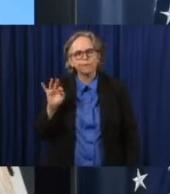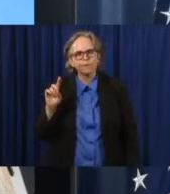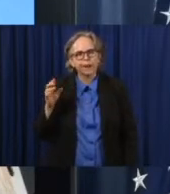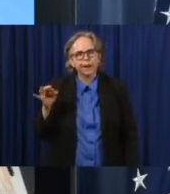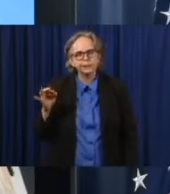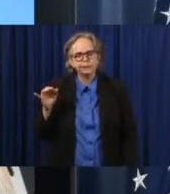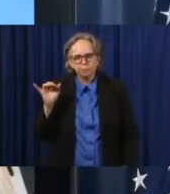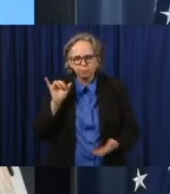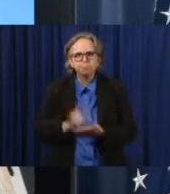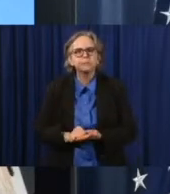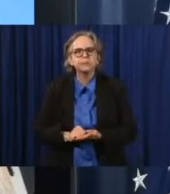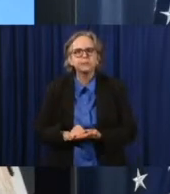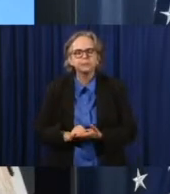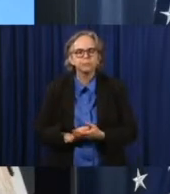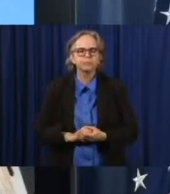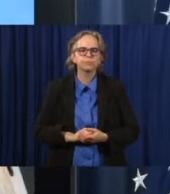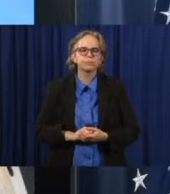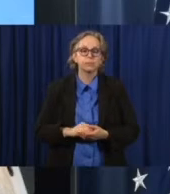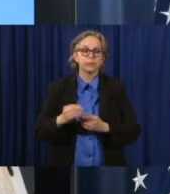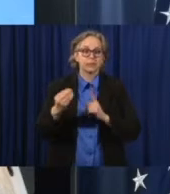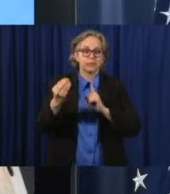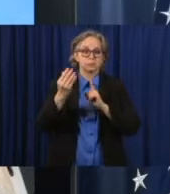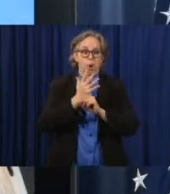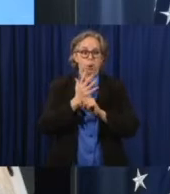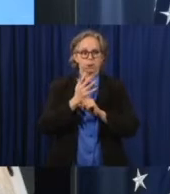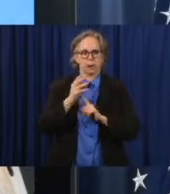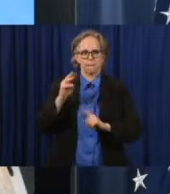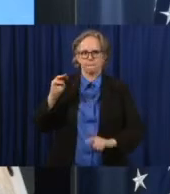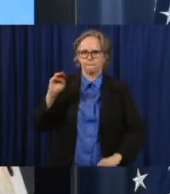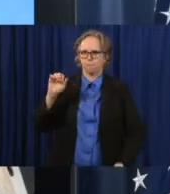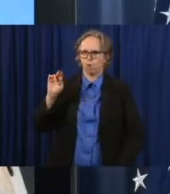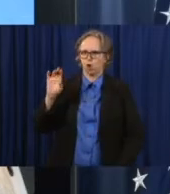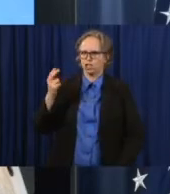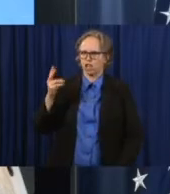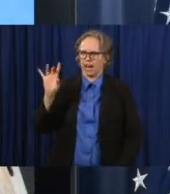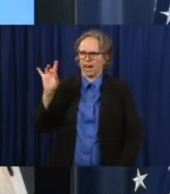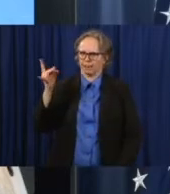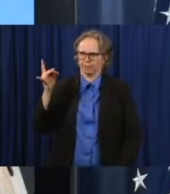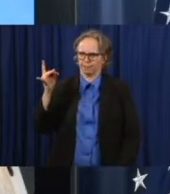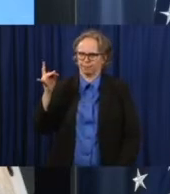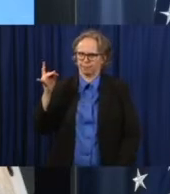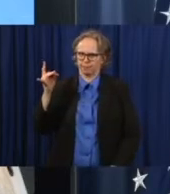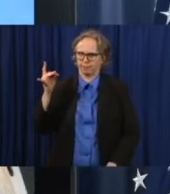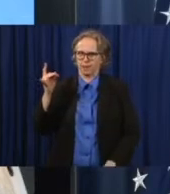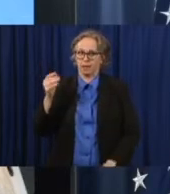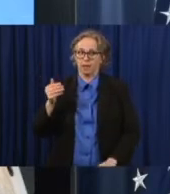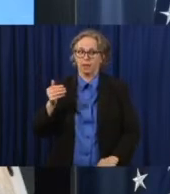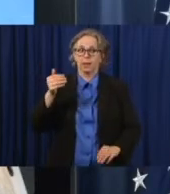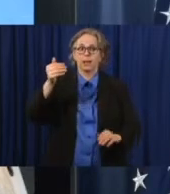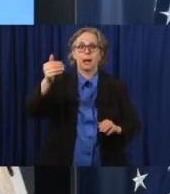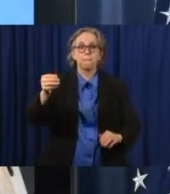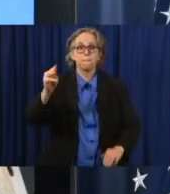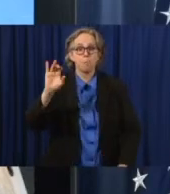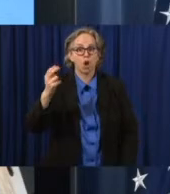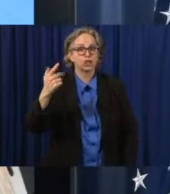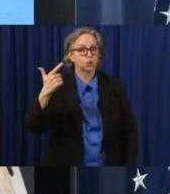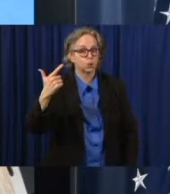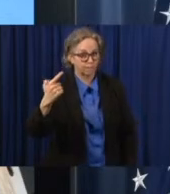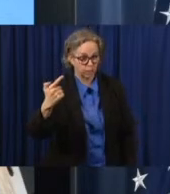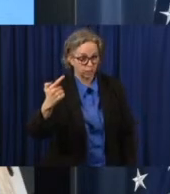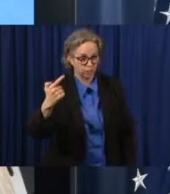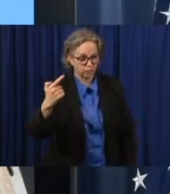I was exposed on March 8th, and by March 21st, I was